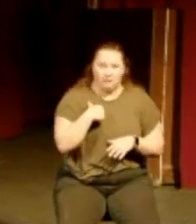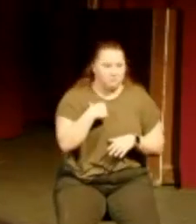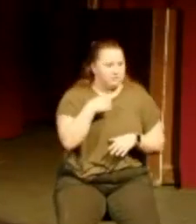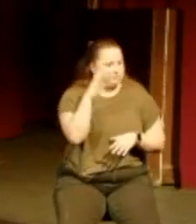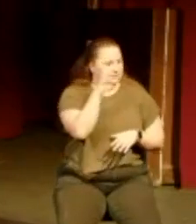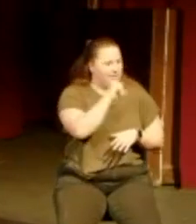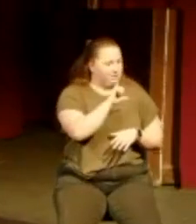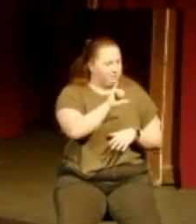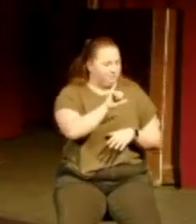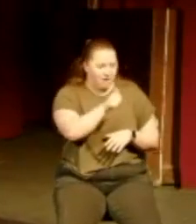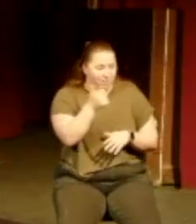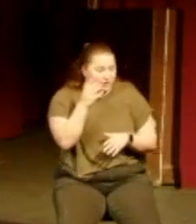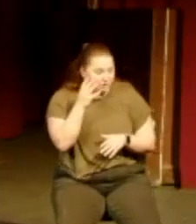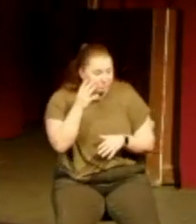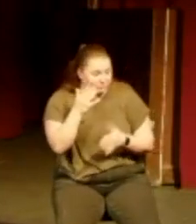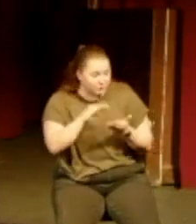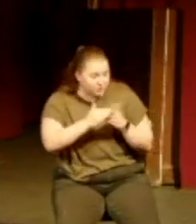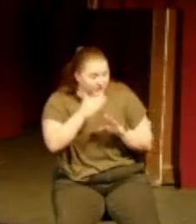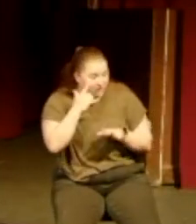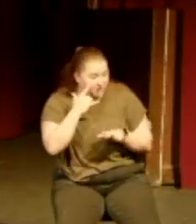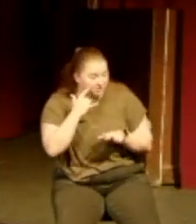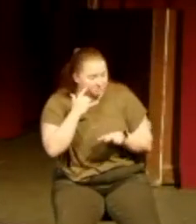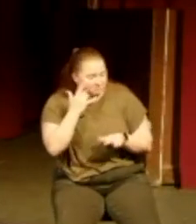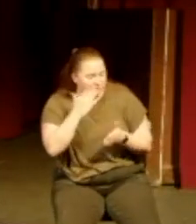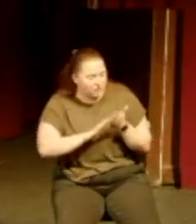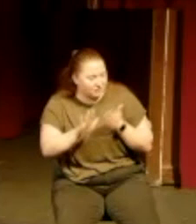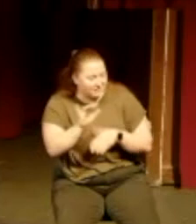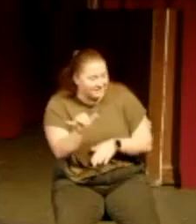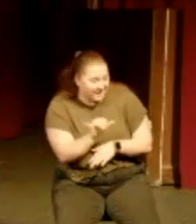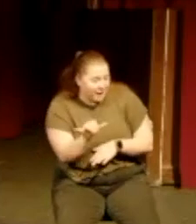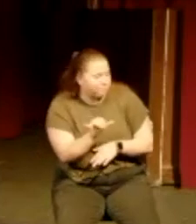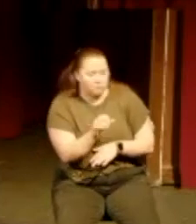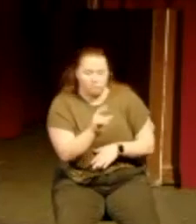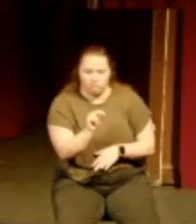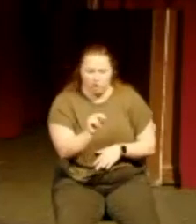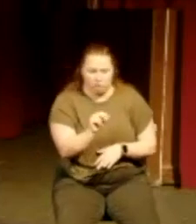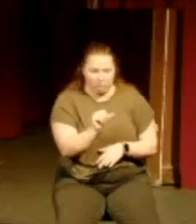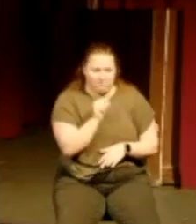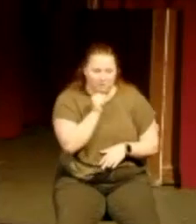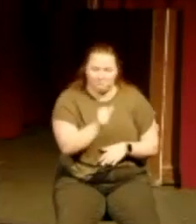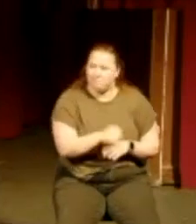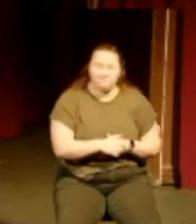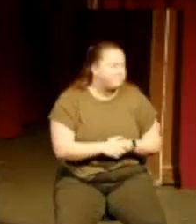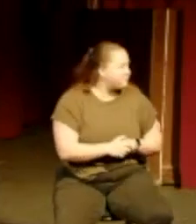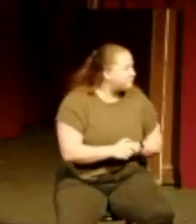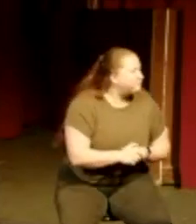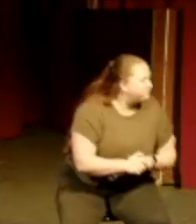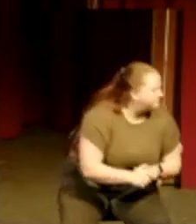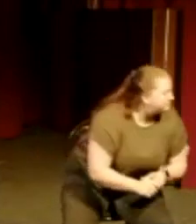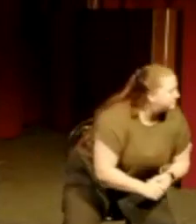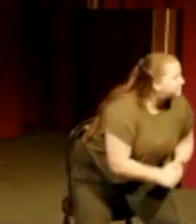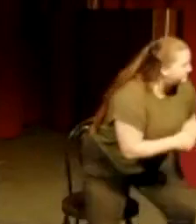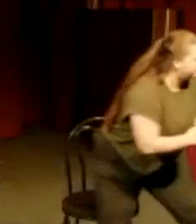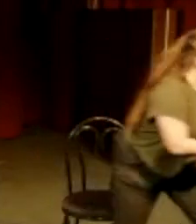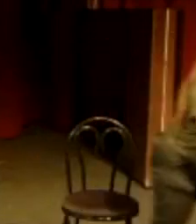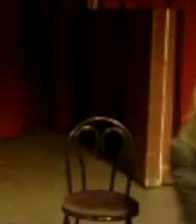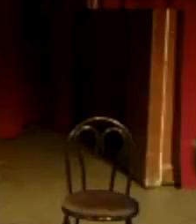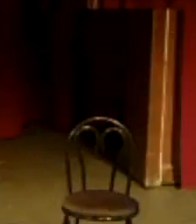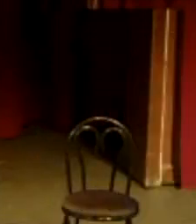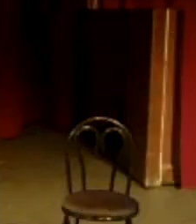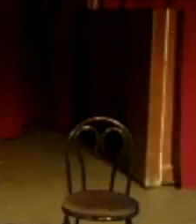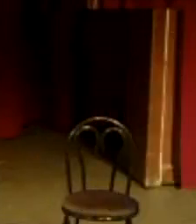So hundreds of people are rowing in the right direction. But I know we're having some folks that are having a little trouble re-socializing.